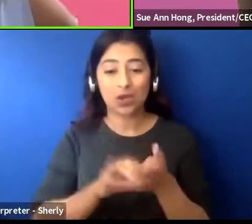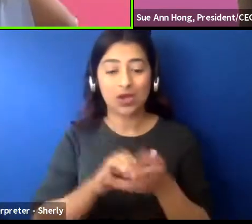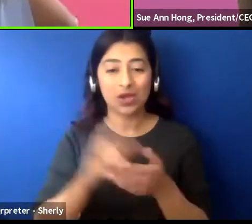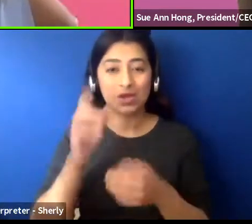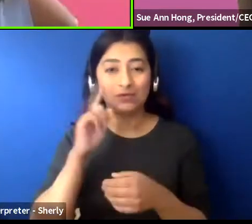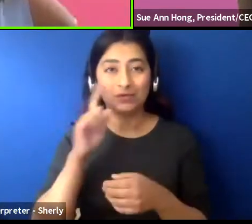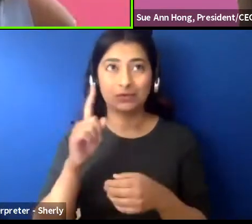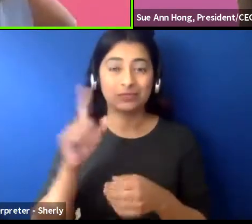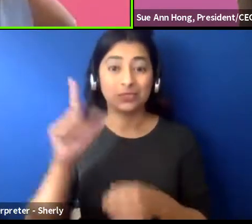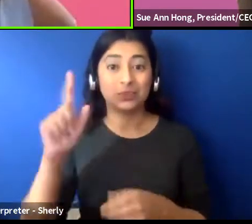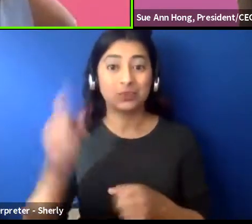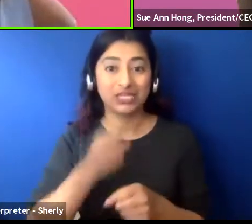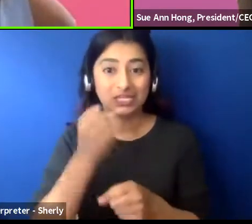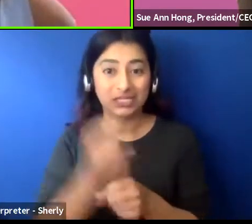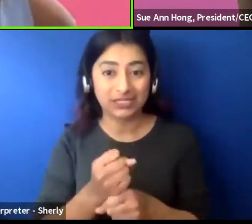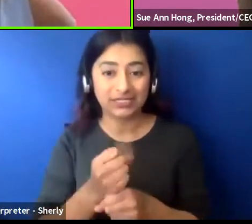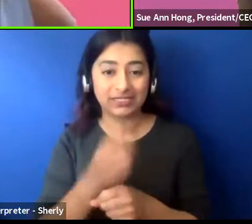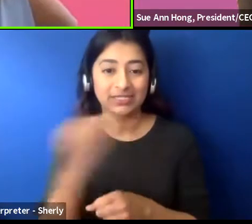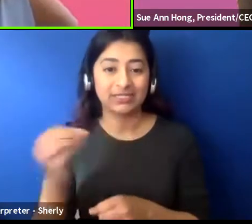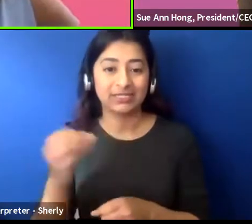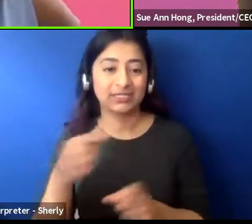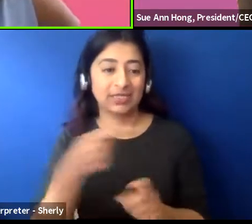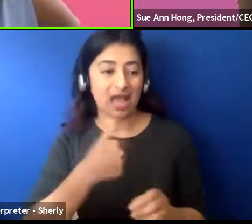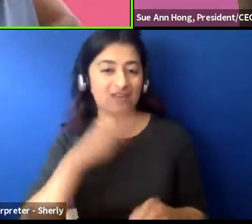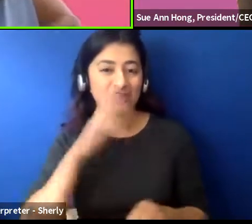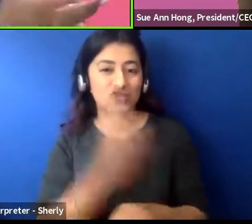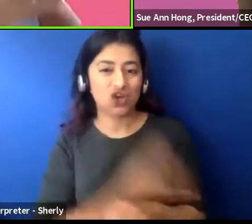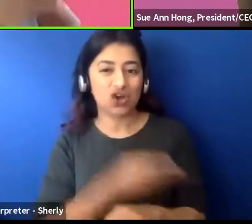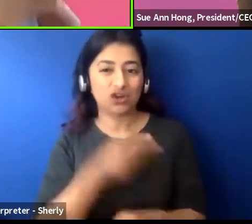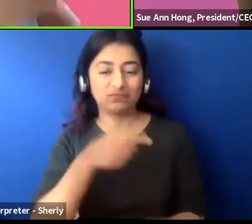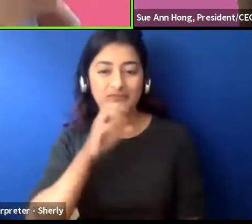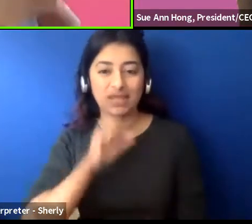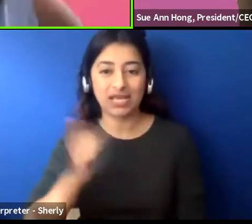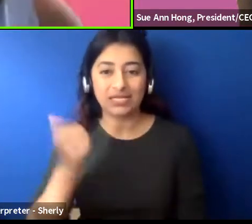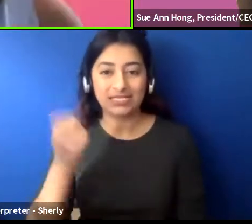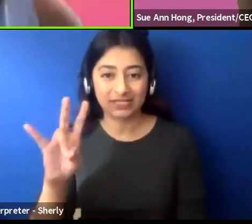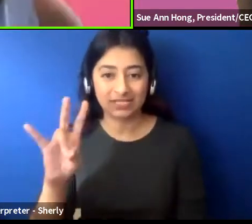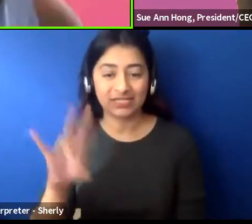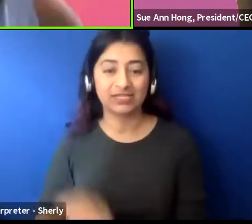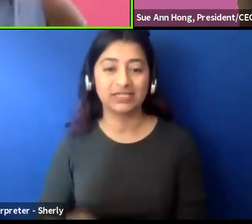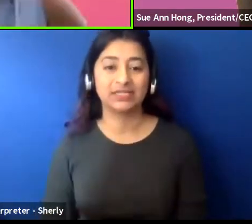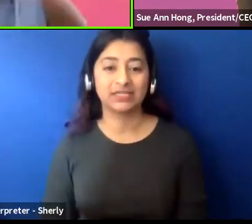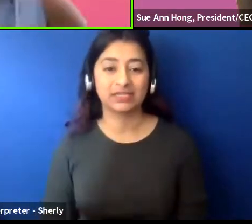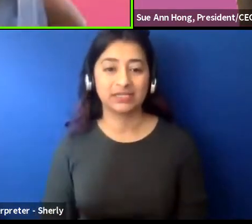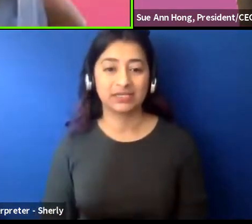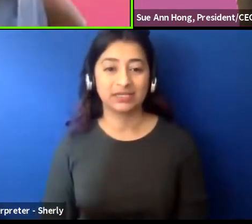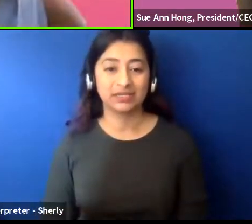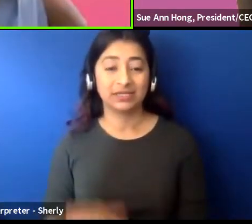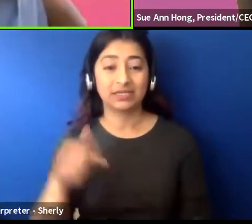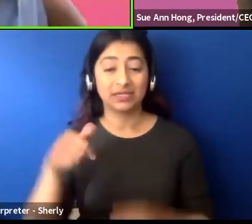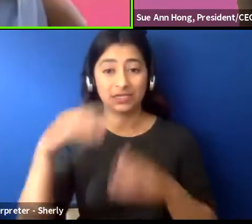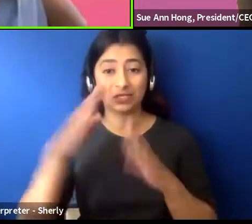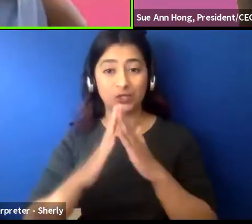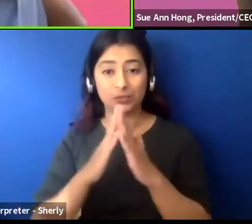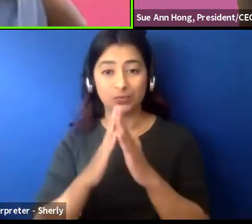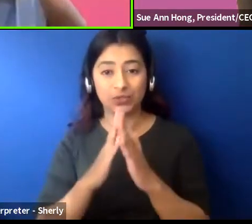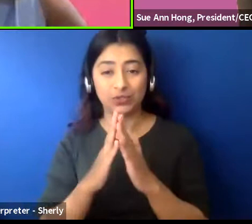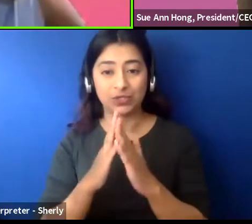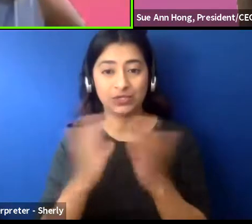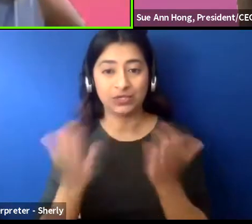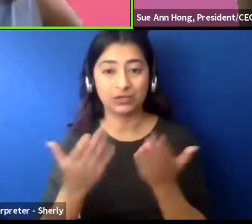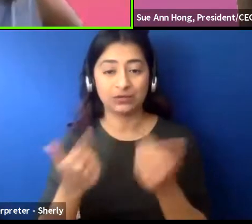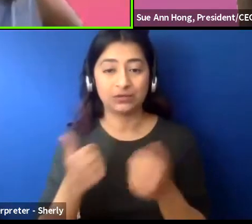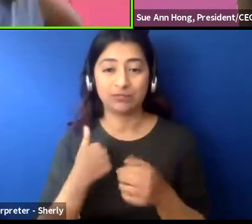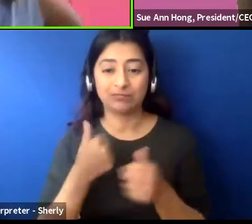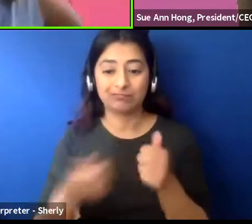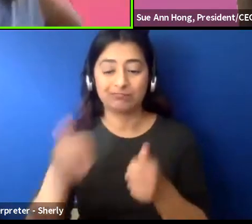years and a mom to a 17-year-old daughter. And as Sue-Ann said, in the community, I chair the